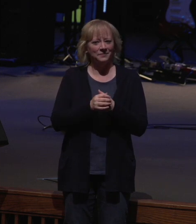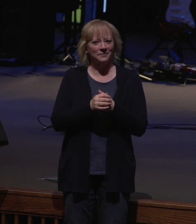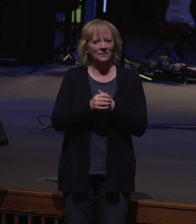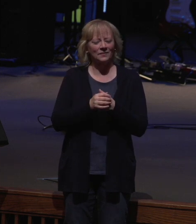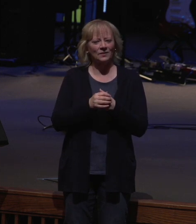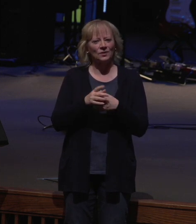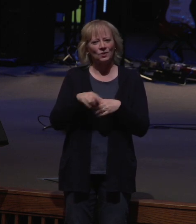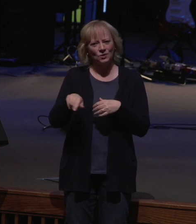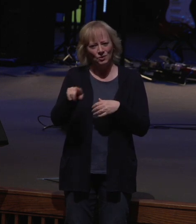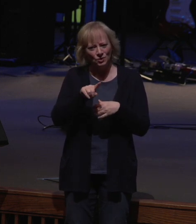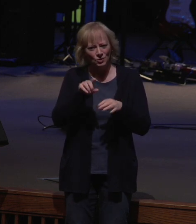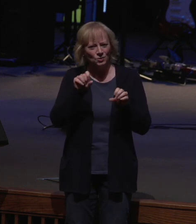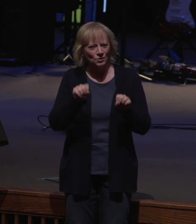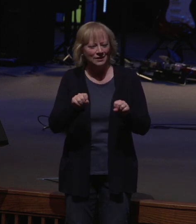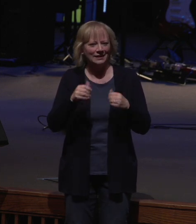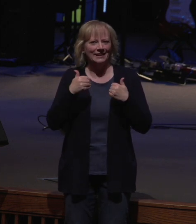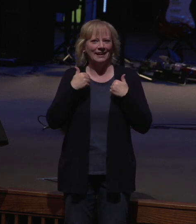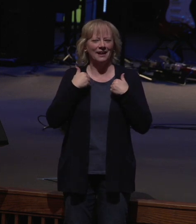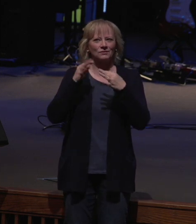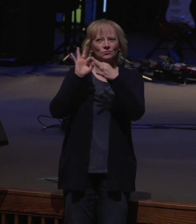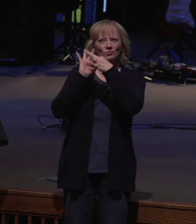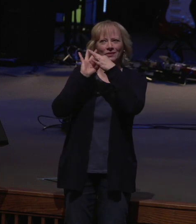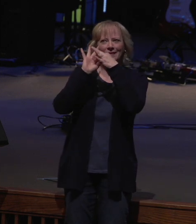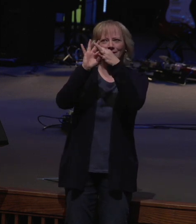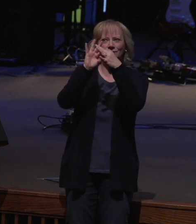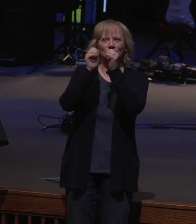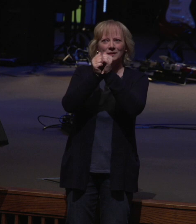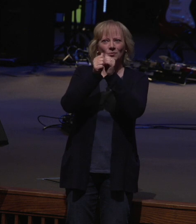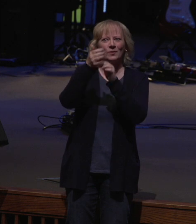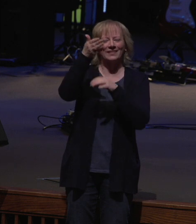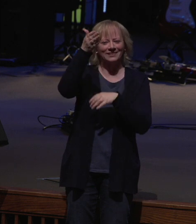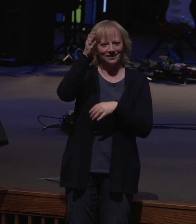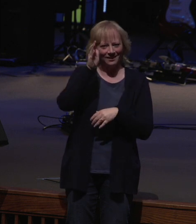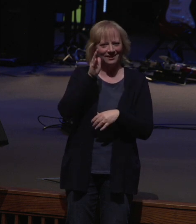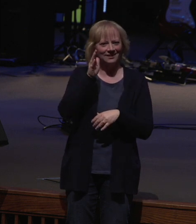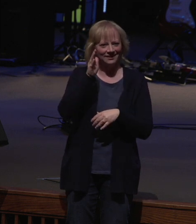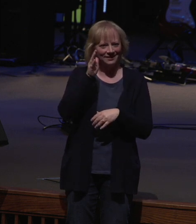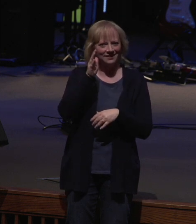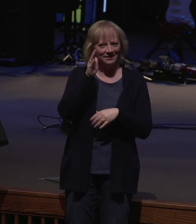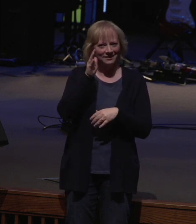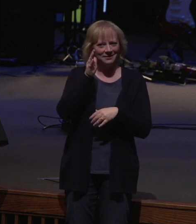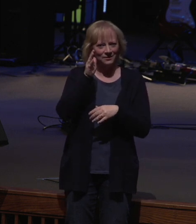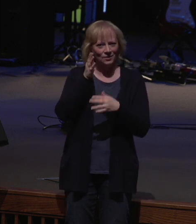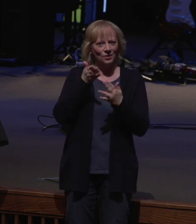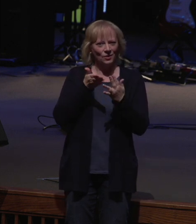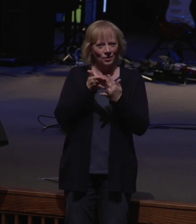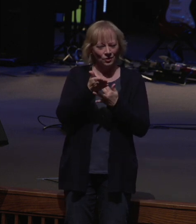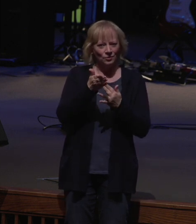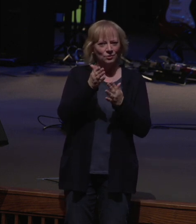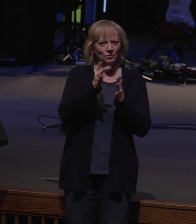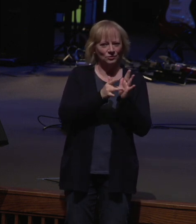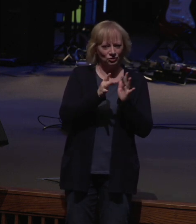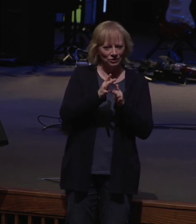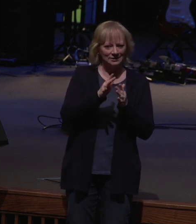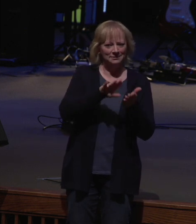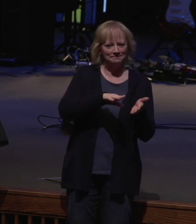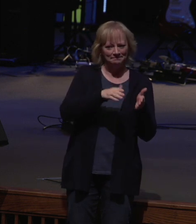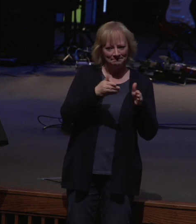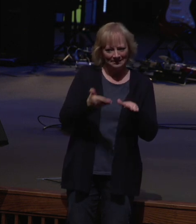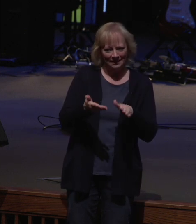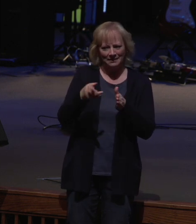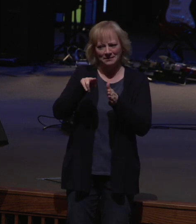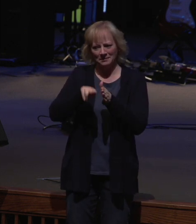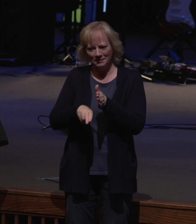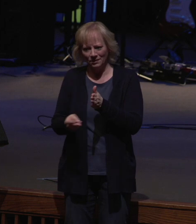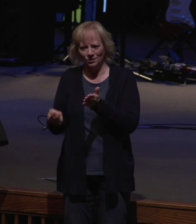can have relationship with God through the death, burial, and resurrection of Jesus